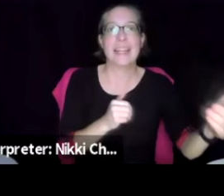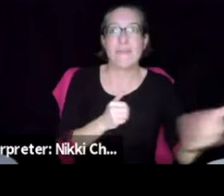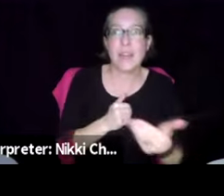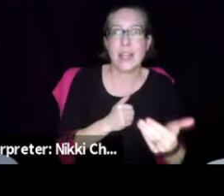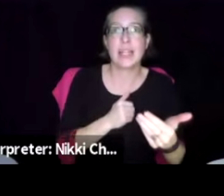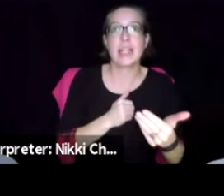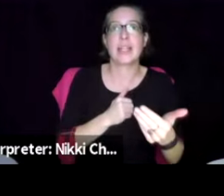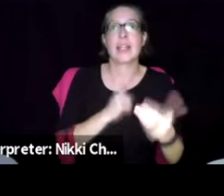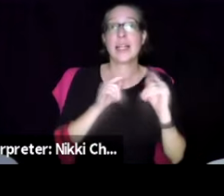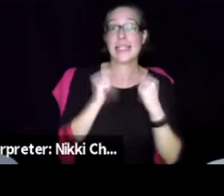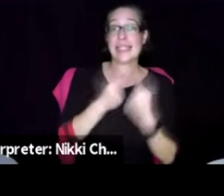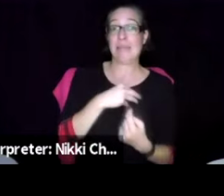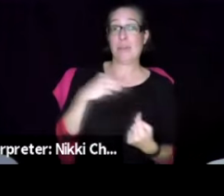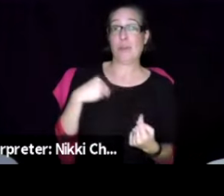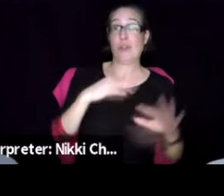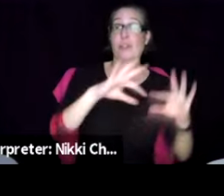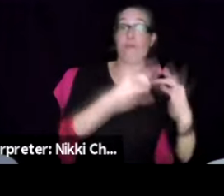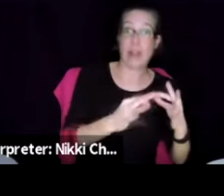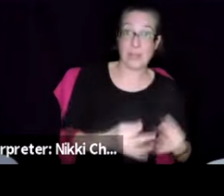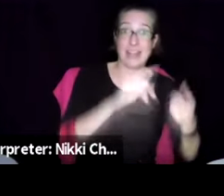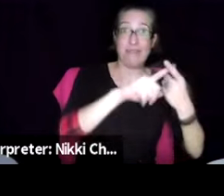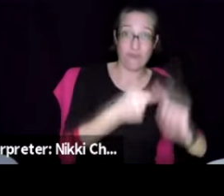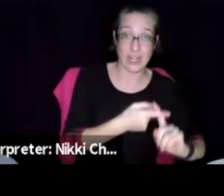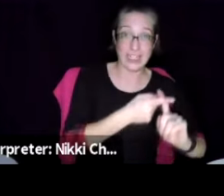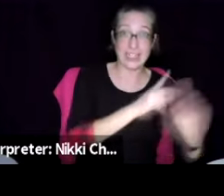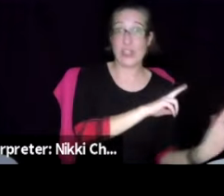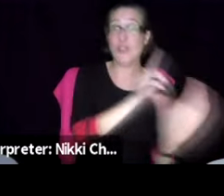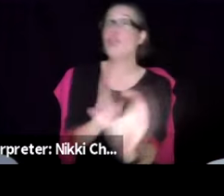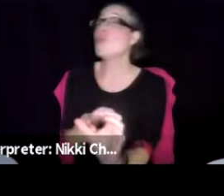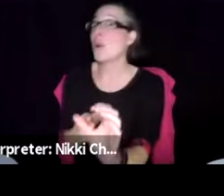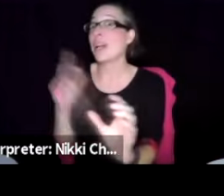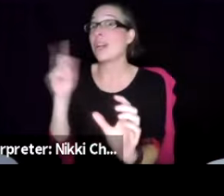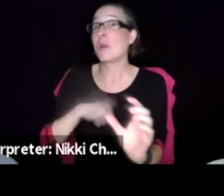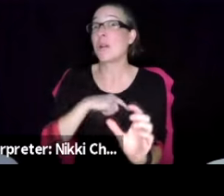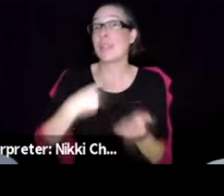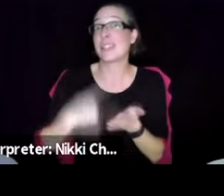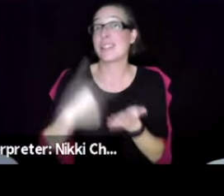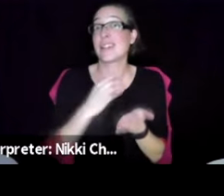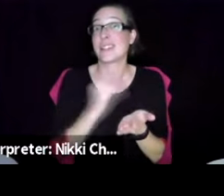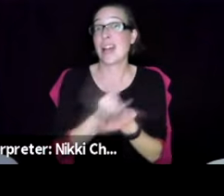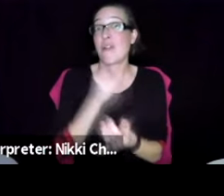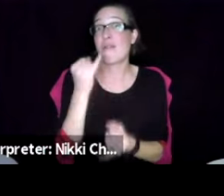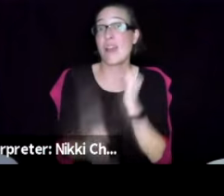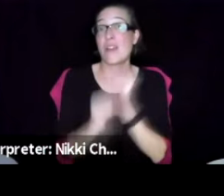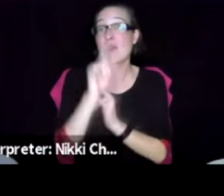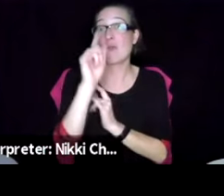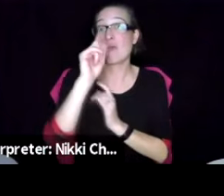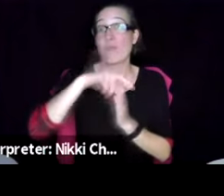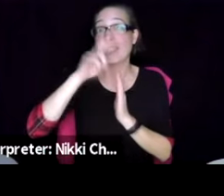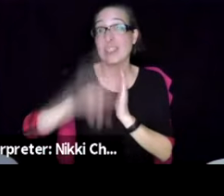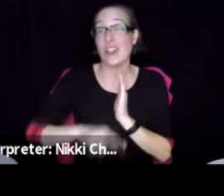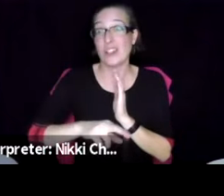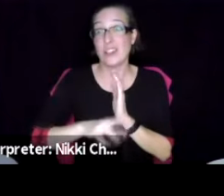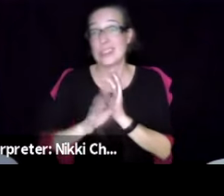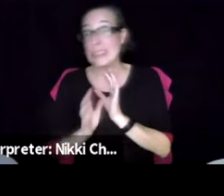join our Zoom session where we talk about our final results, because up to this point, we really haven't